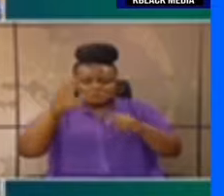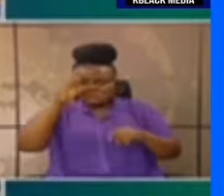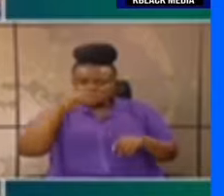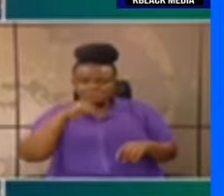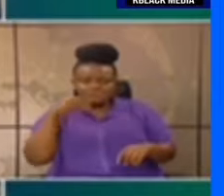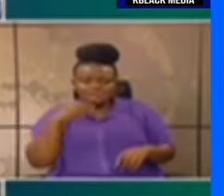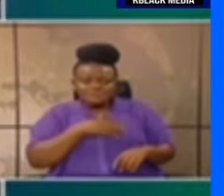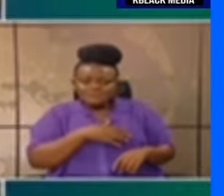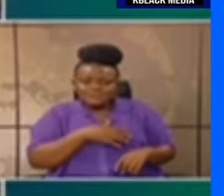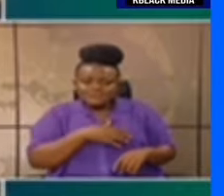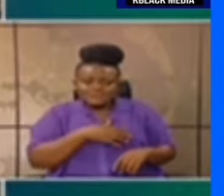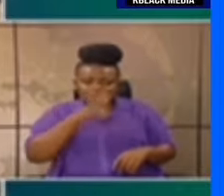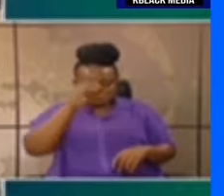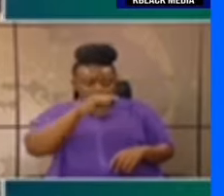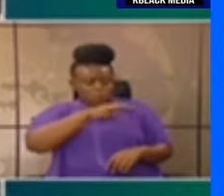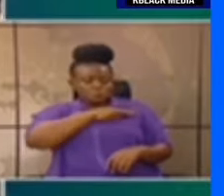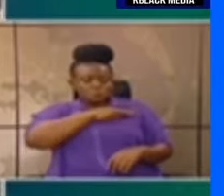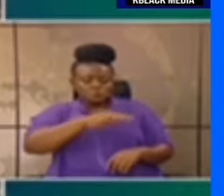Kwabrandin to me, Yaku could draw.